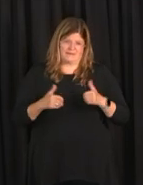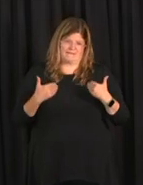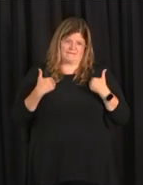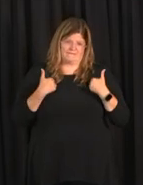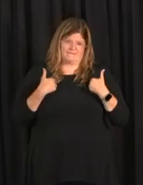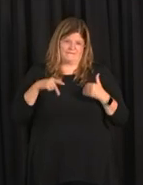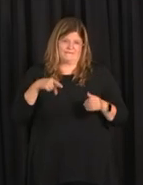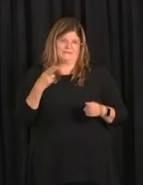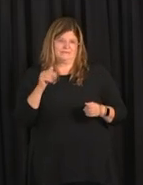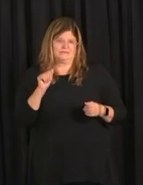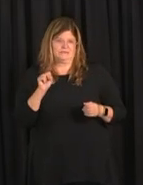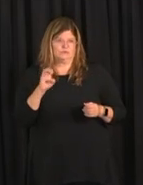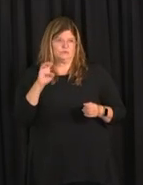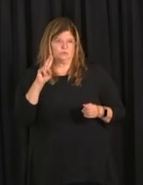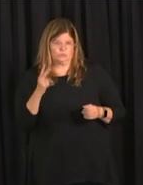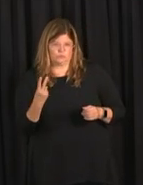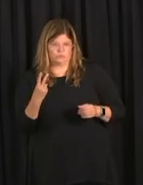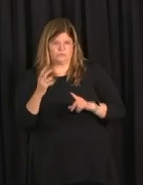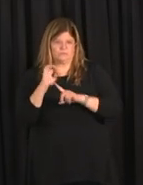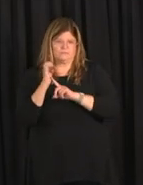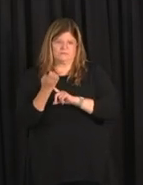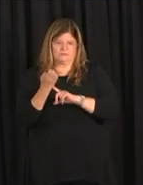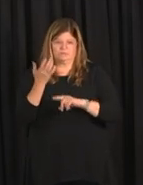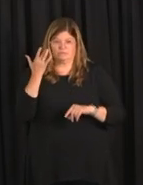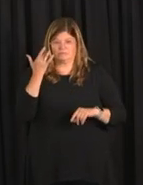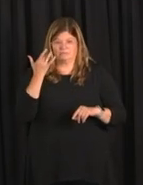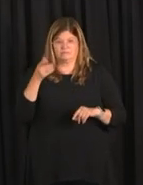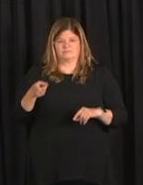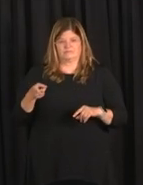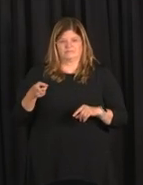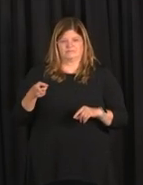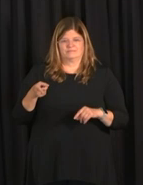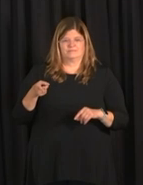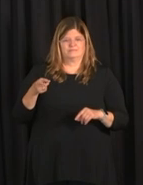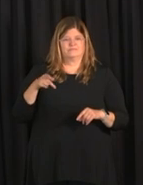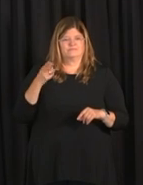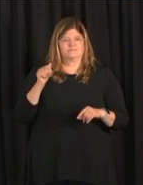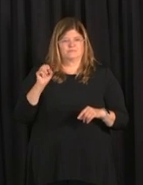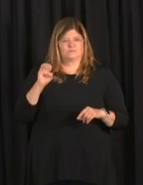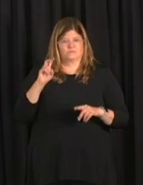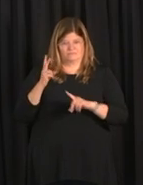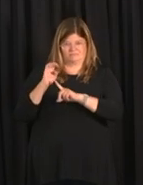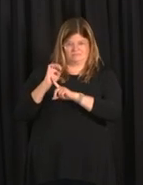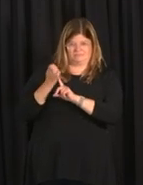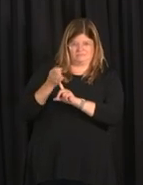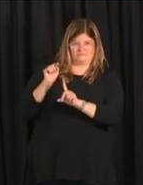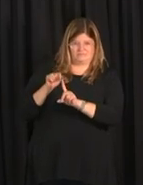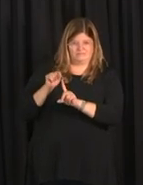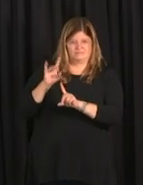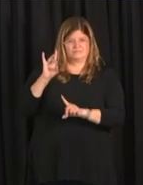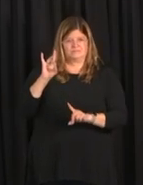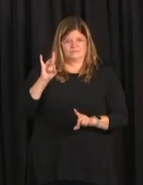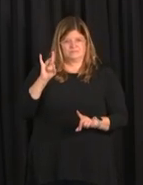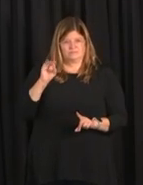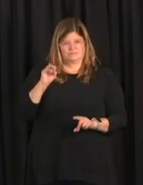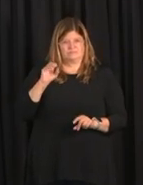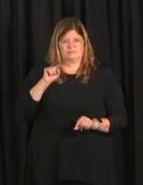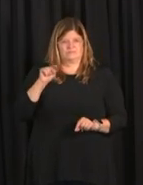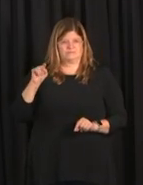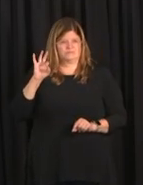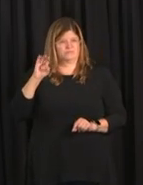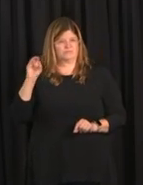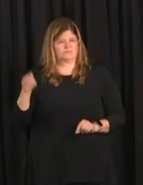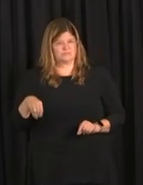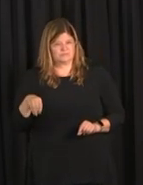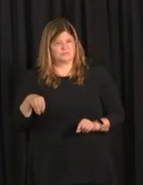in a phase 2 environment. And because this has been happening in the phase 2 environment, 80 to 90%